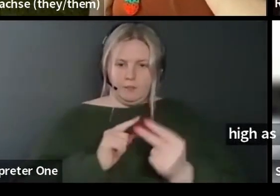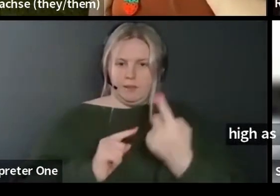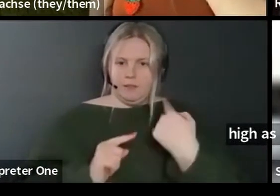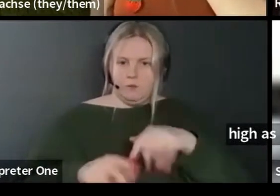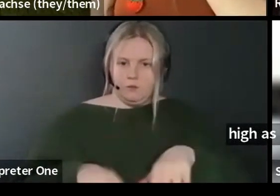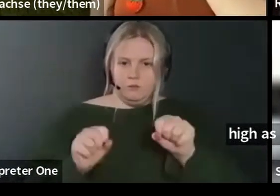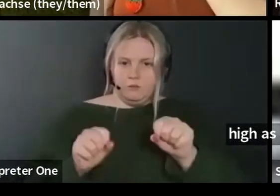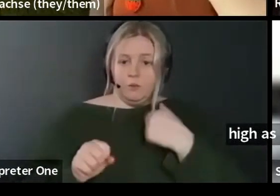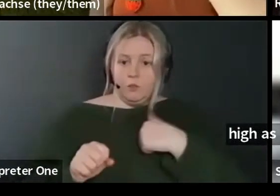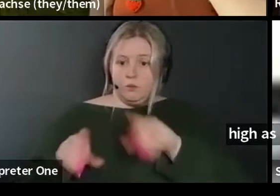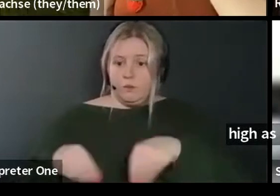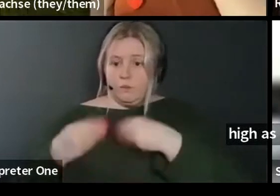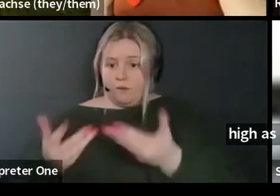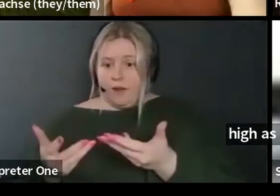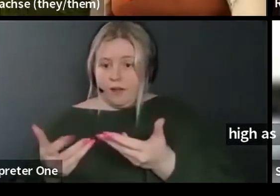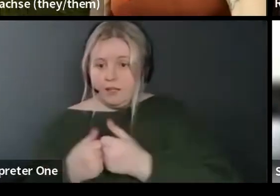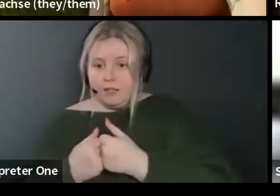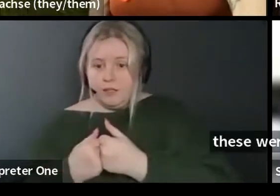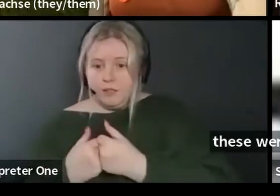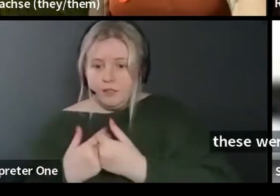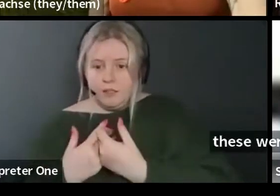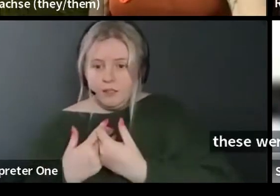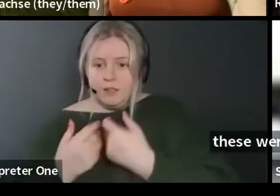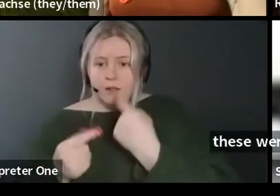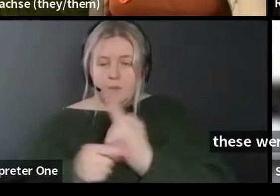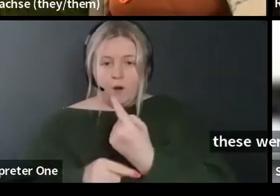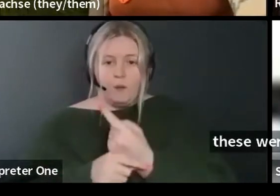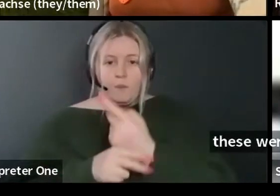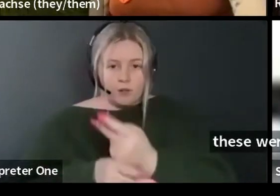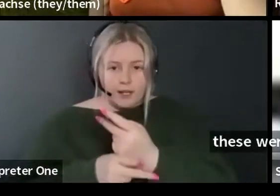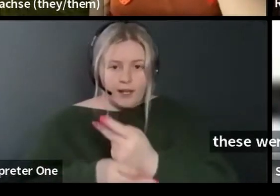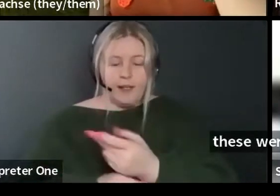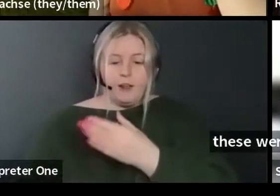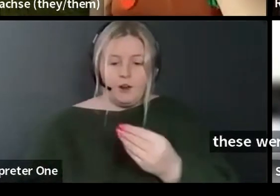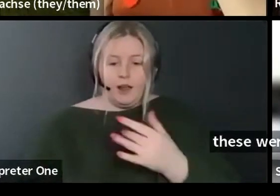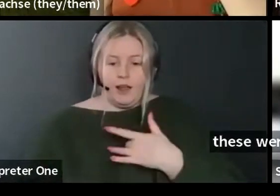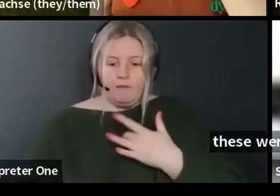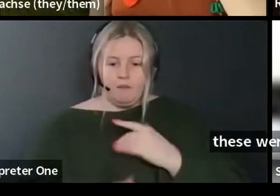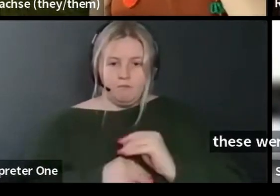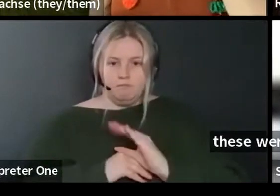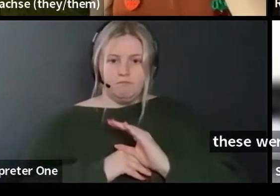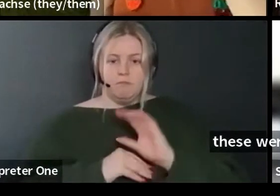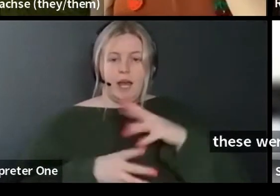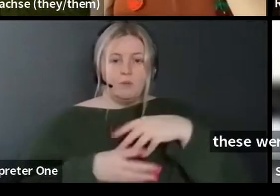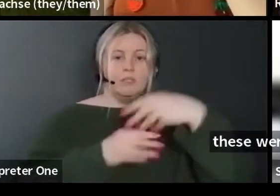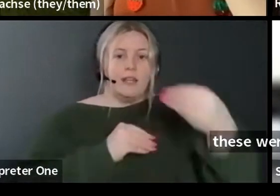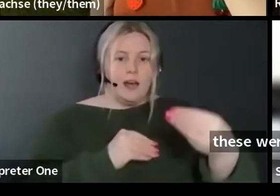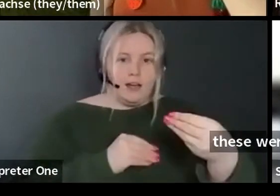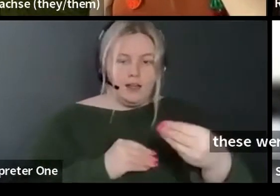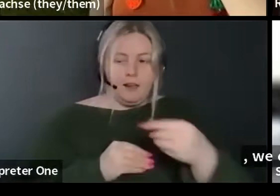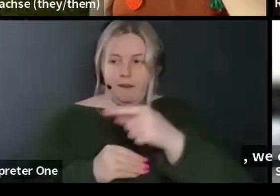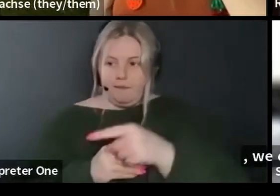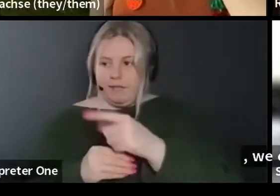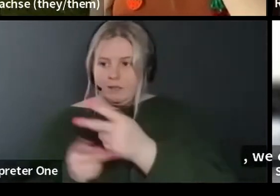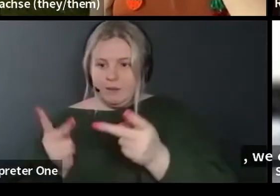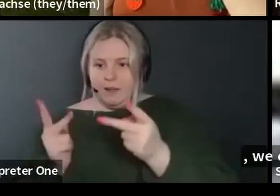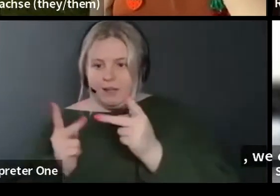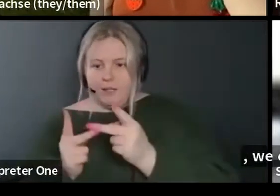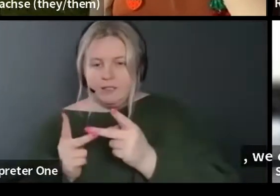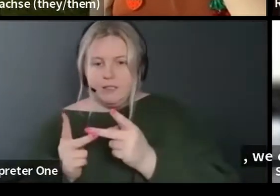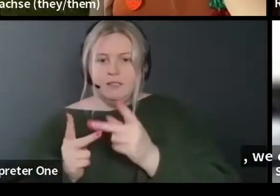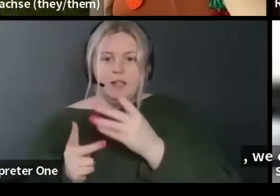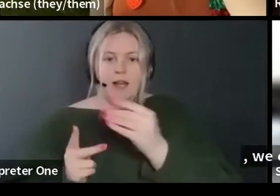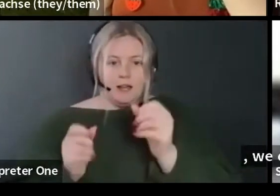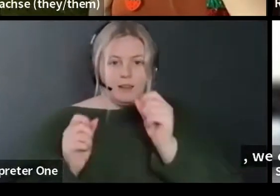providing, and we should be providing, proper care and dignity outside of institutions, and we should be moving to deinstitutionalize people as